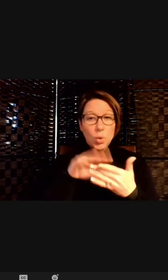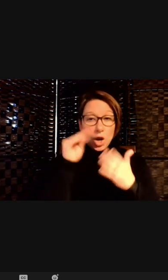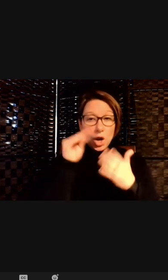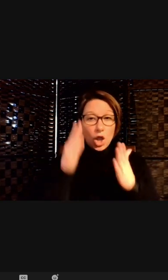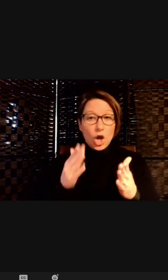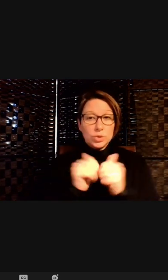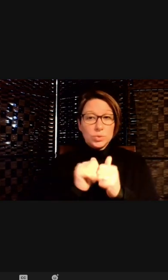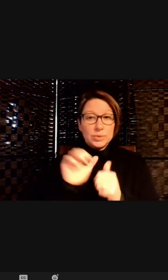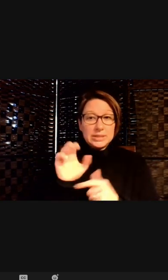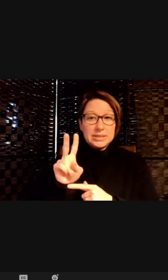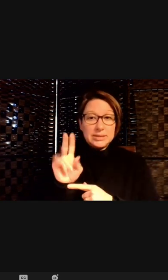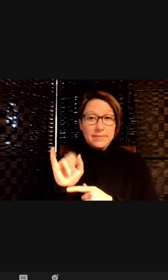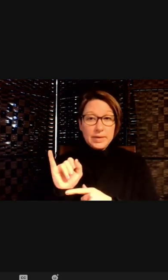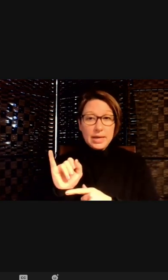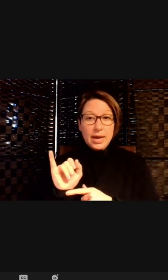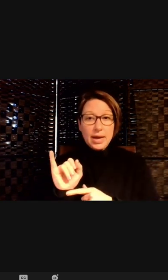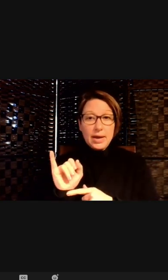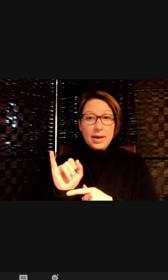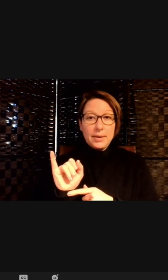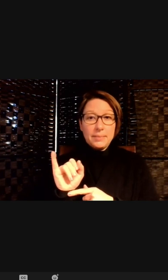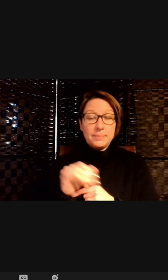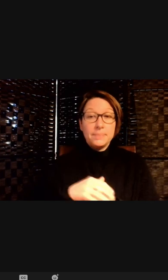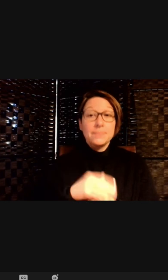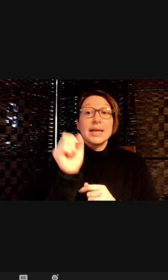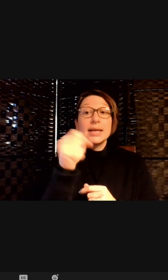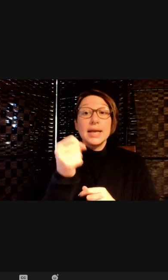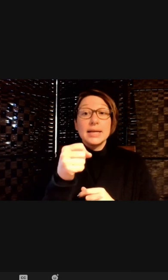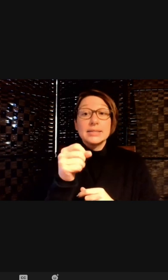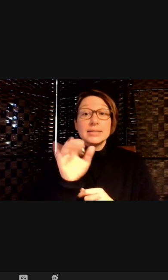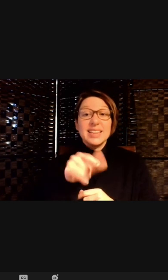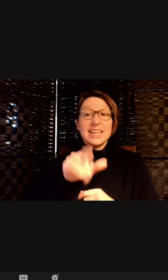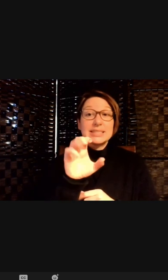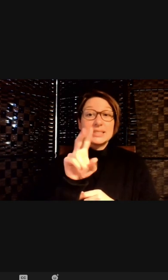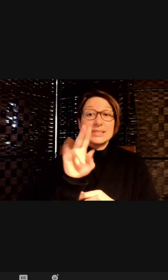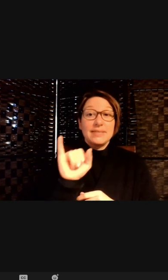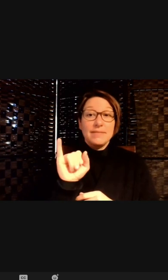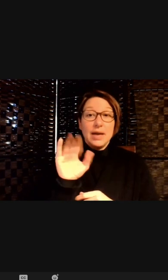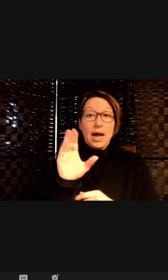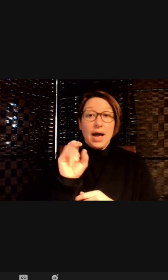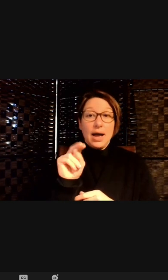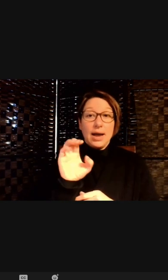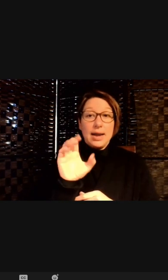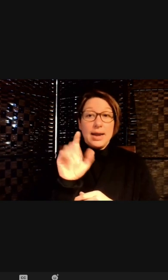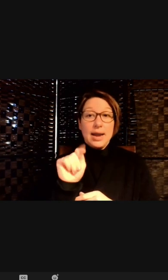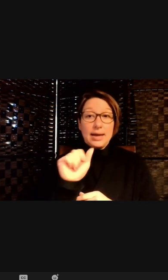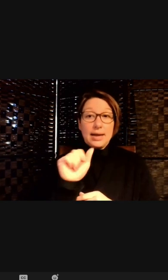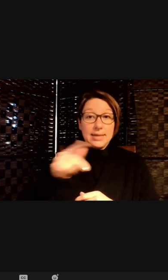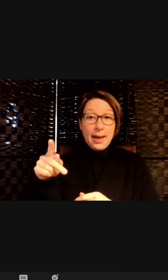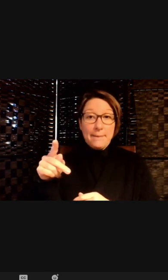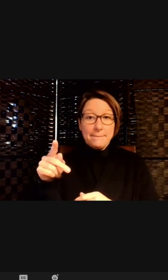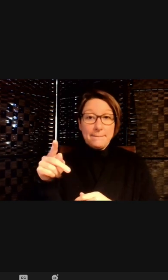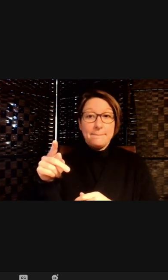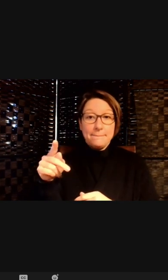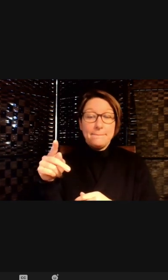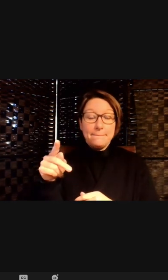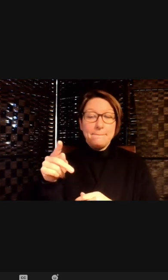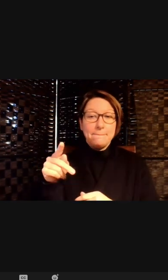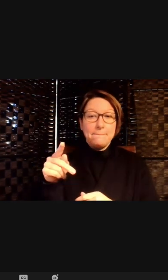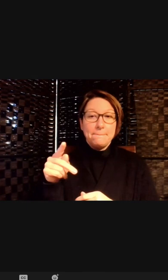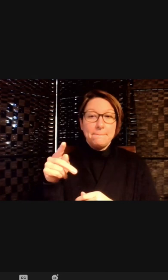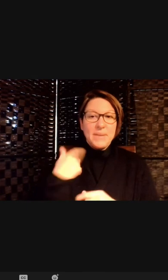with CVI. And yes, that's the Cvi Connect app. So the app that you're going to see throughout my presentation is